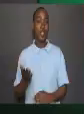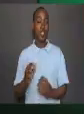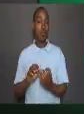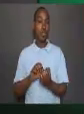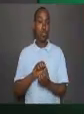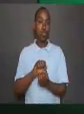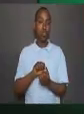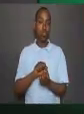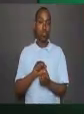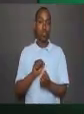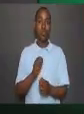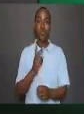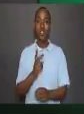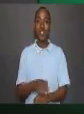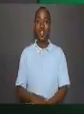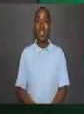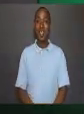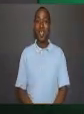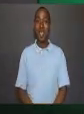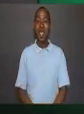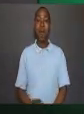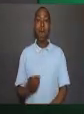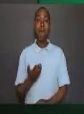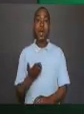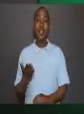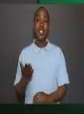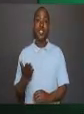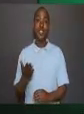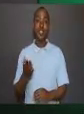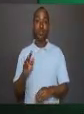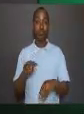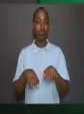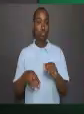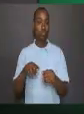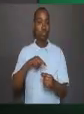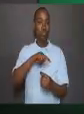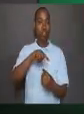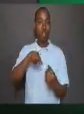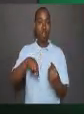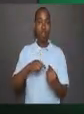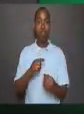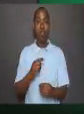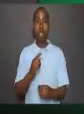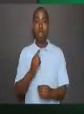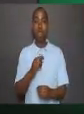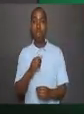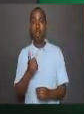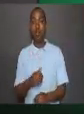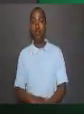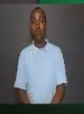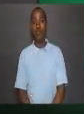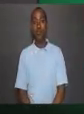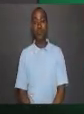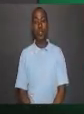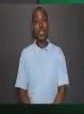solution. The particles move around and knock into one another.